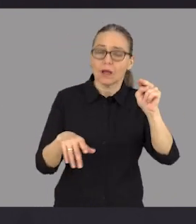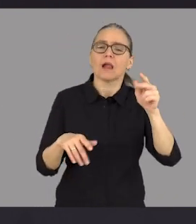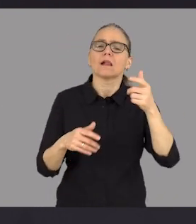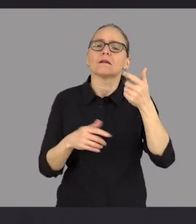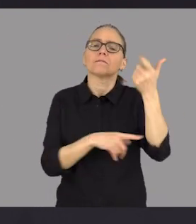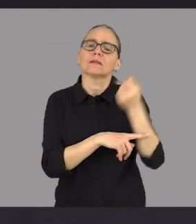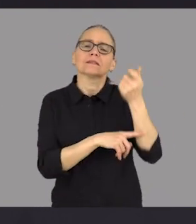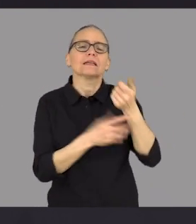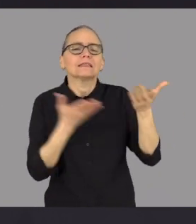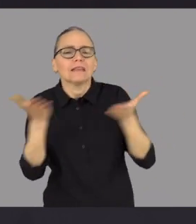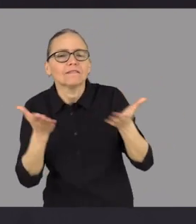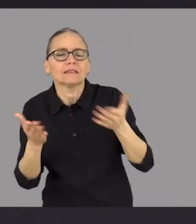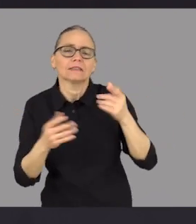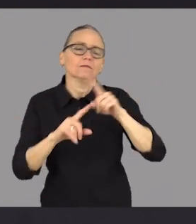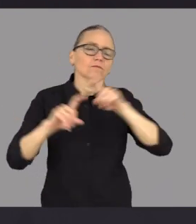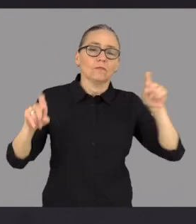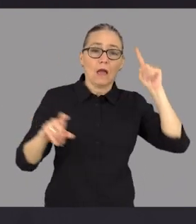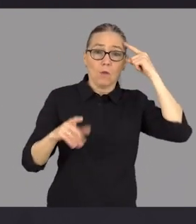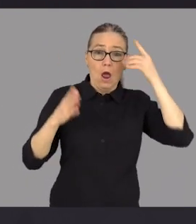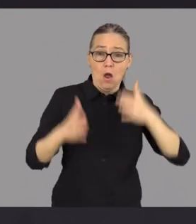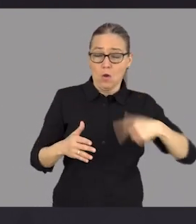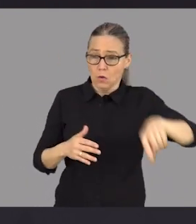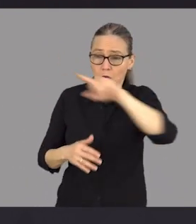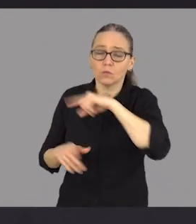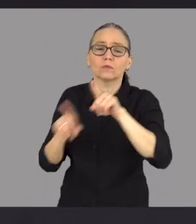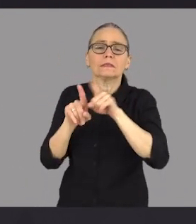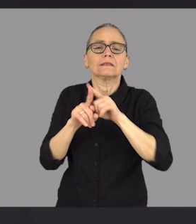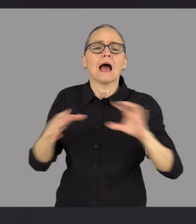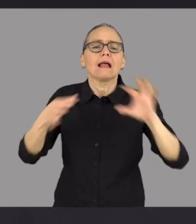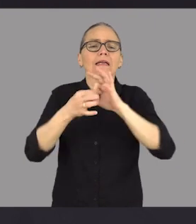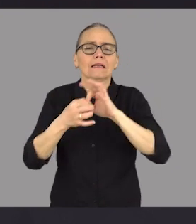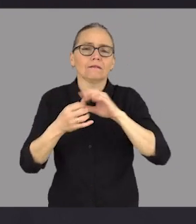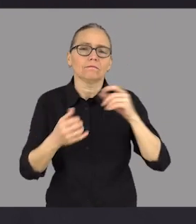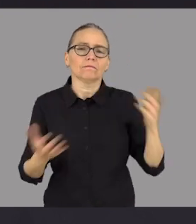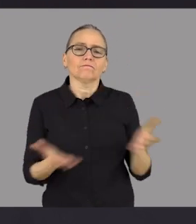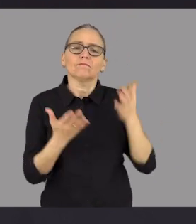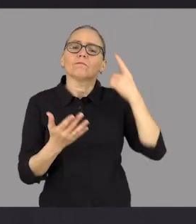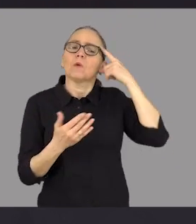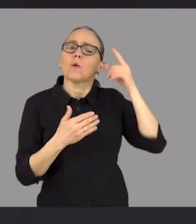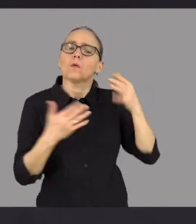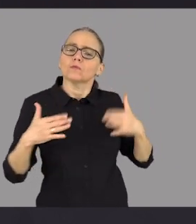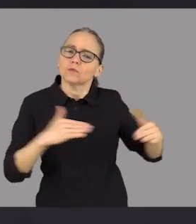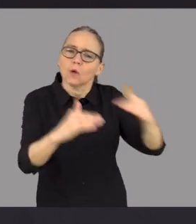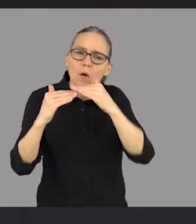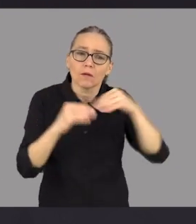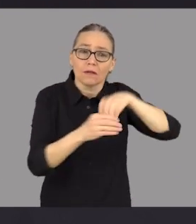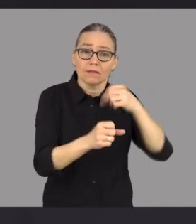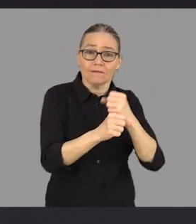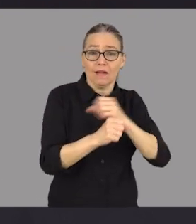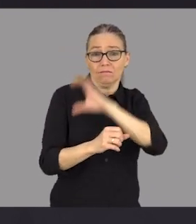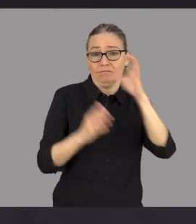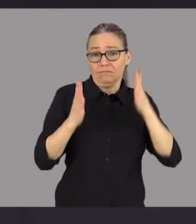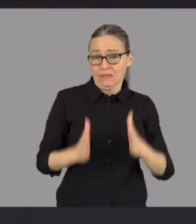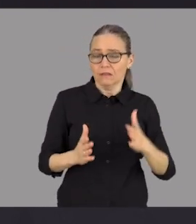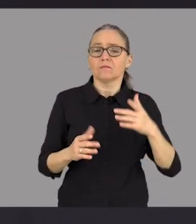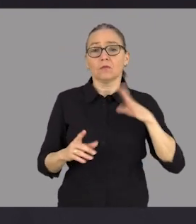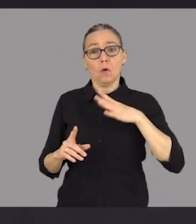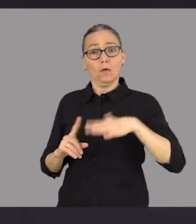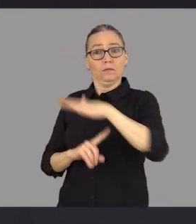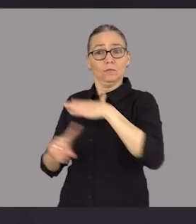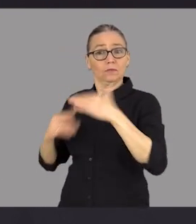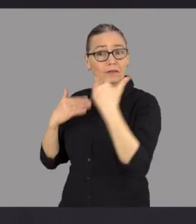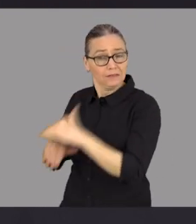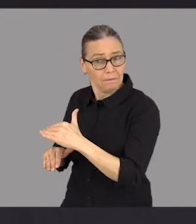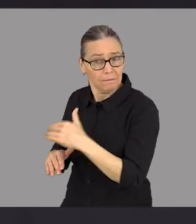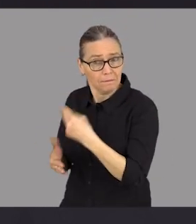national network of service providers, employers, and community allies committed to increasing employment inclusion for